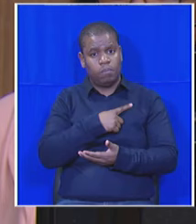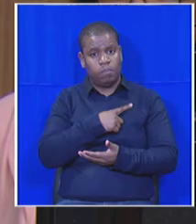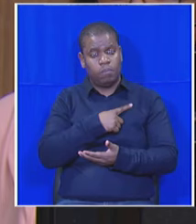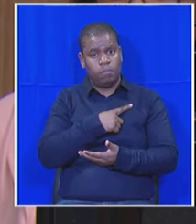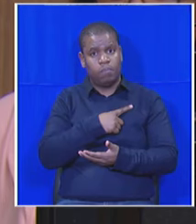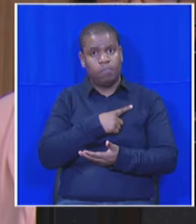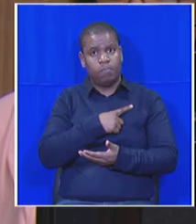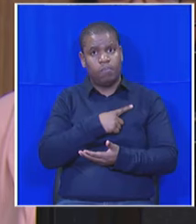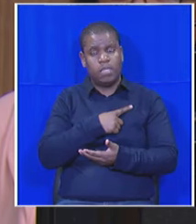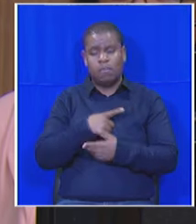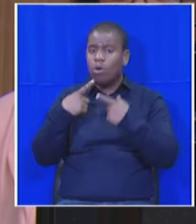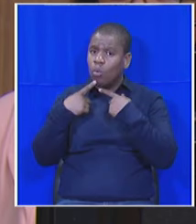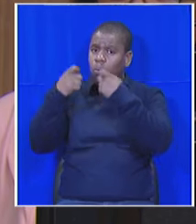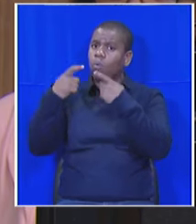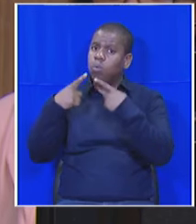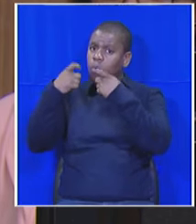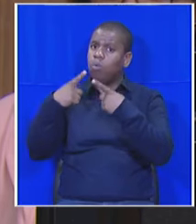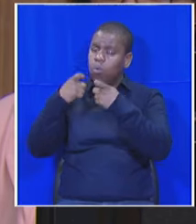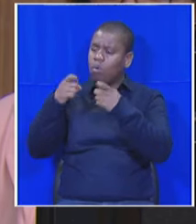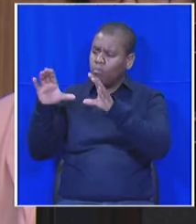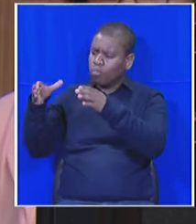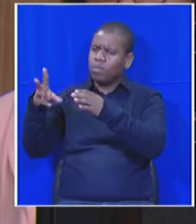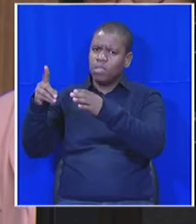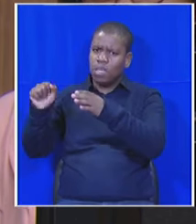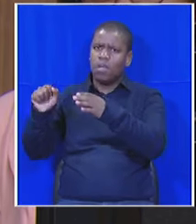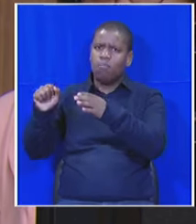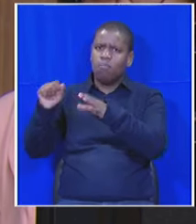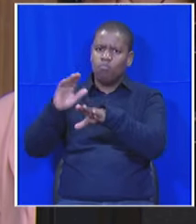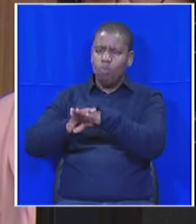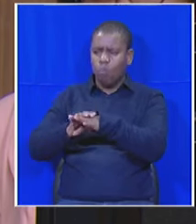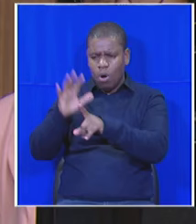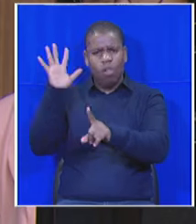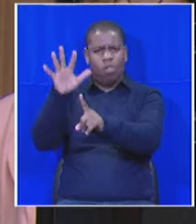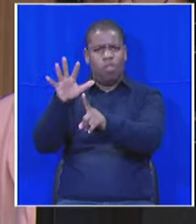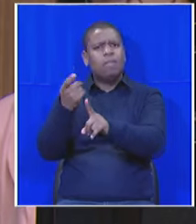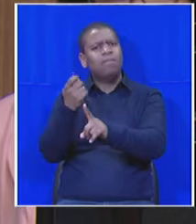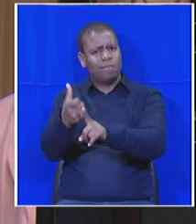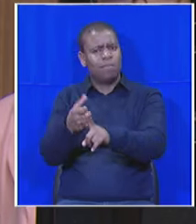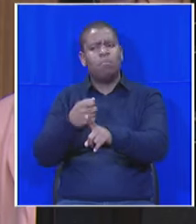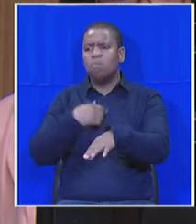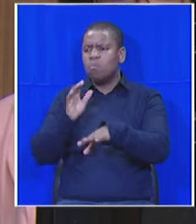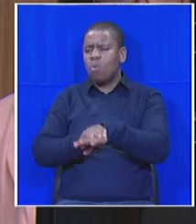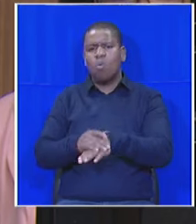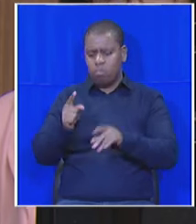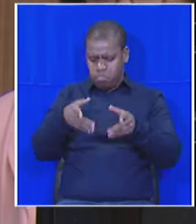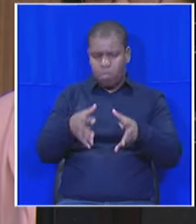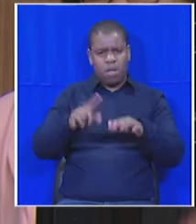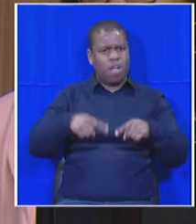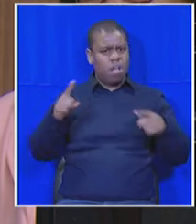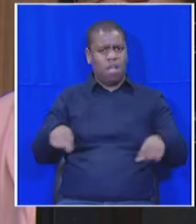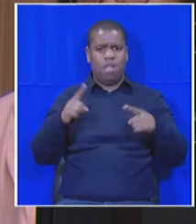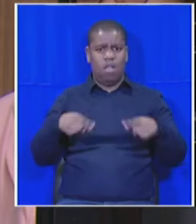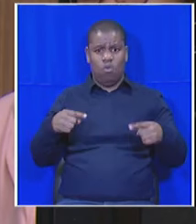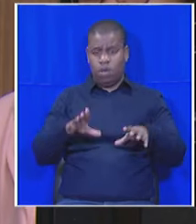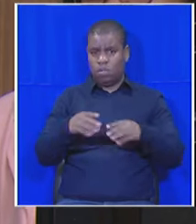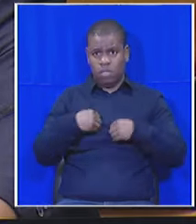has spoken by the DA need to be addressed, because that is a pure intimidation. It cannot be allowed in the House that...